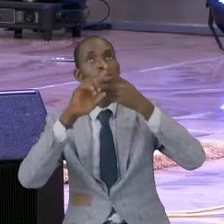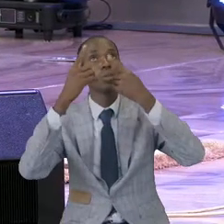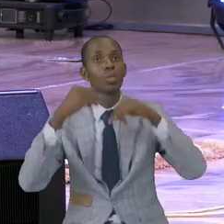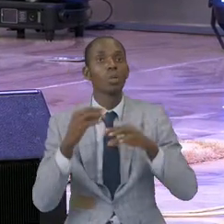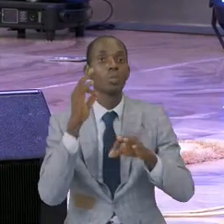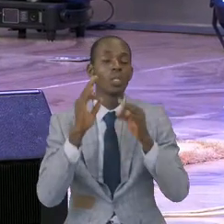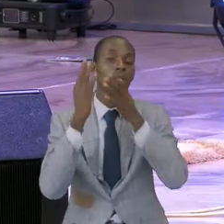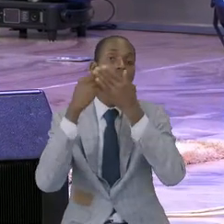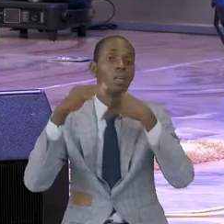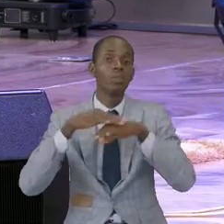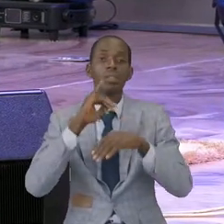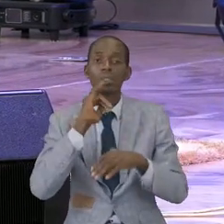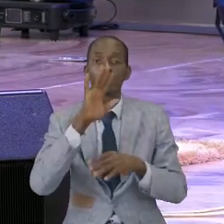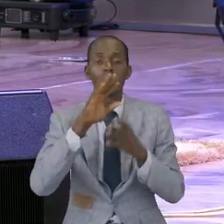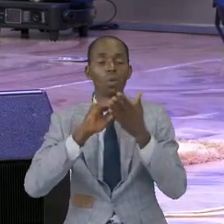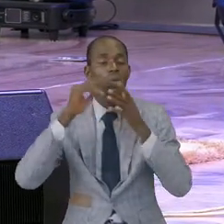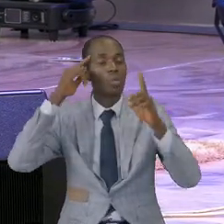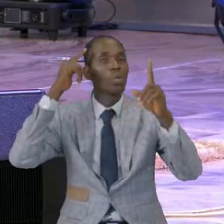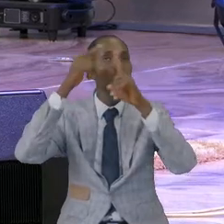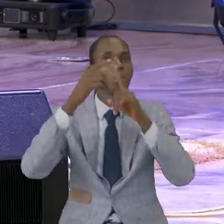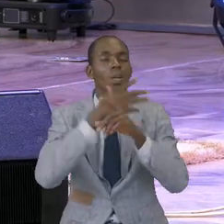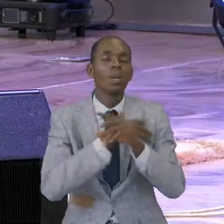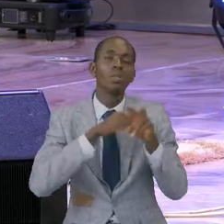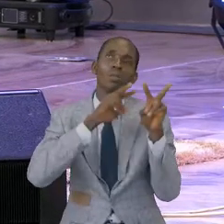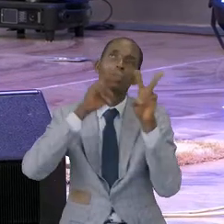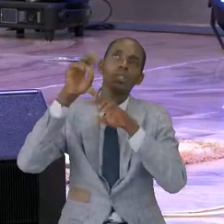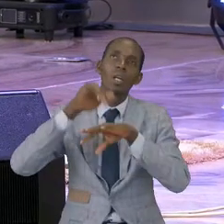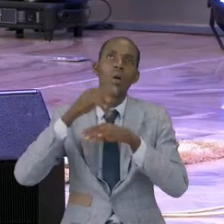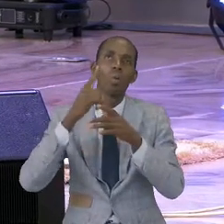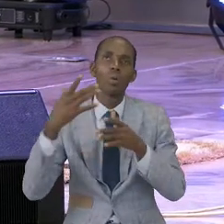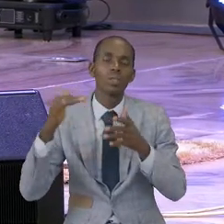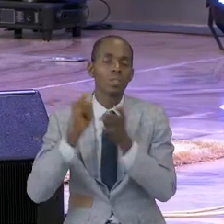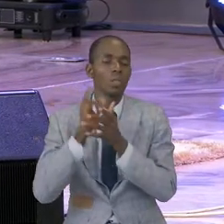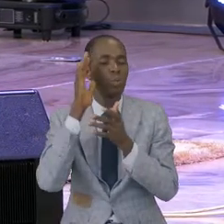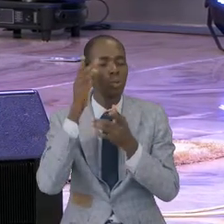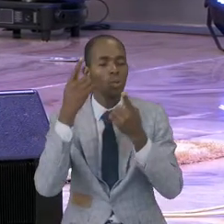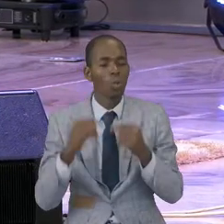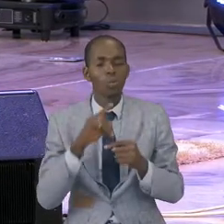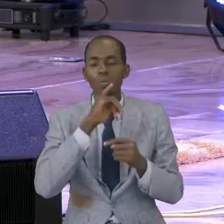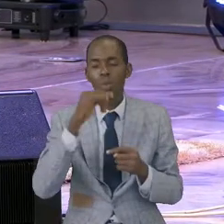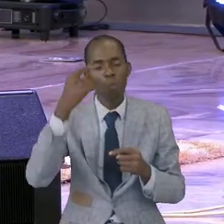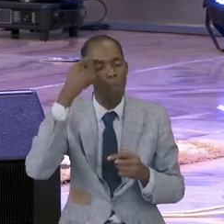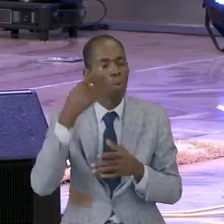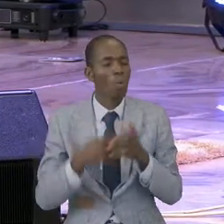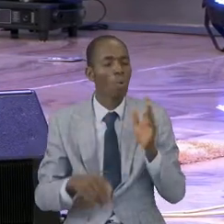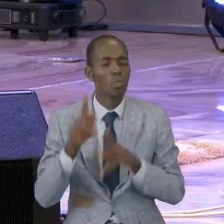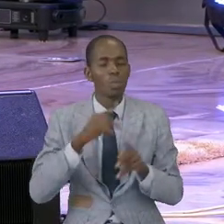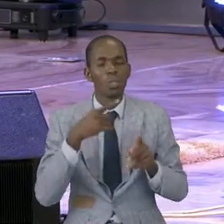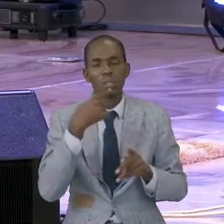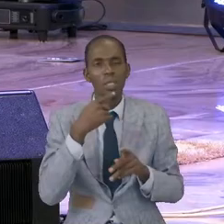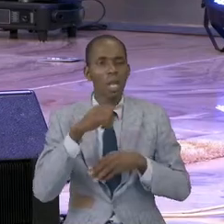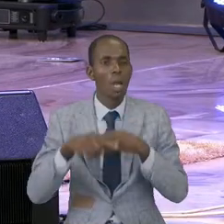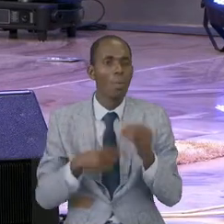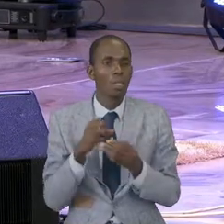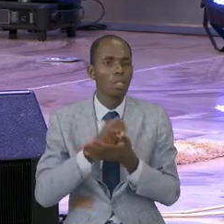heaven is your goal and you're seeking that which is to come, you'll not mind what people think of sanctification, what